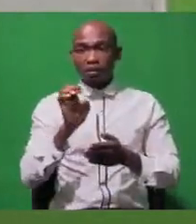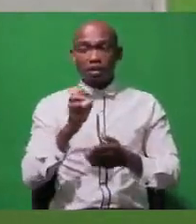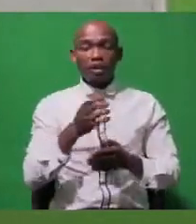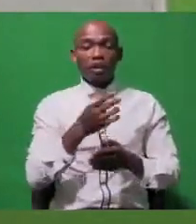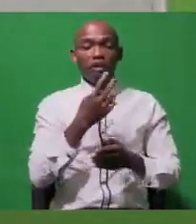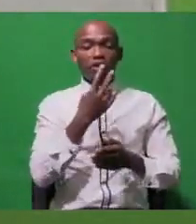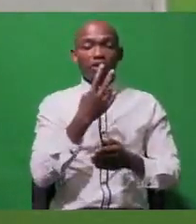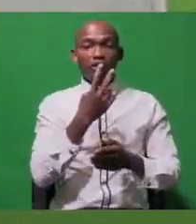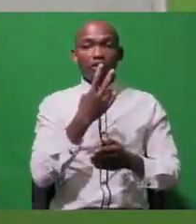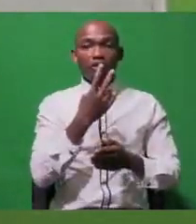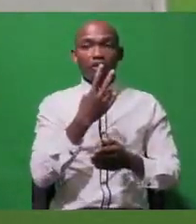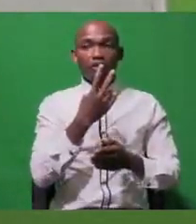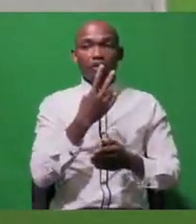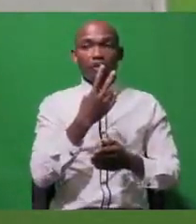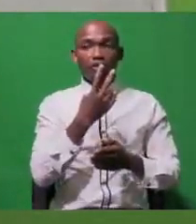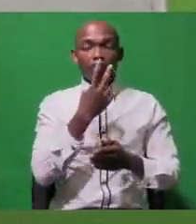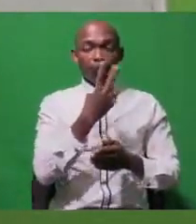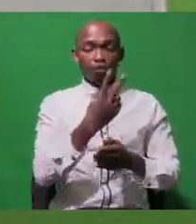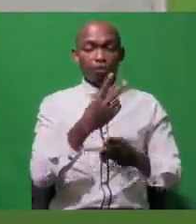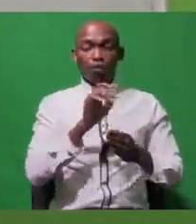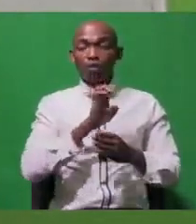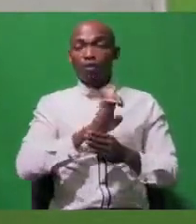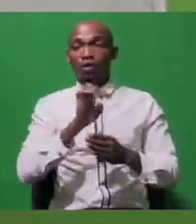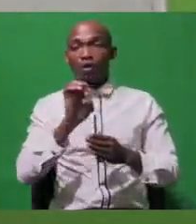2,520, you got